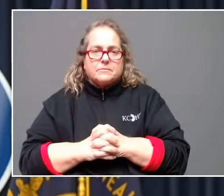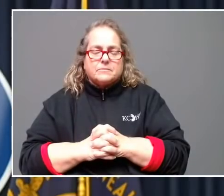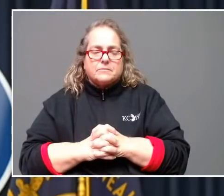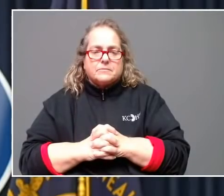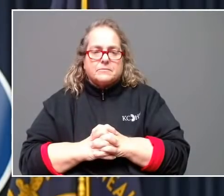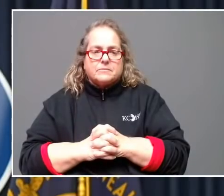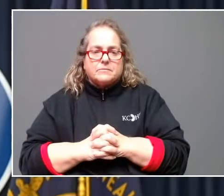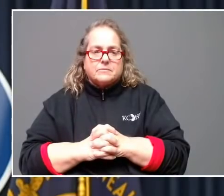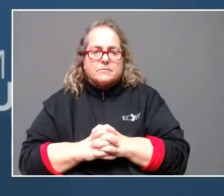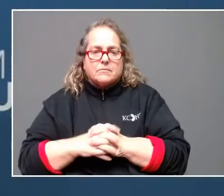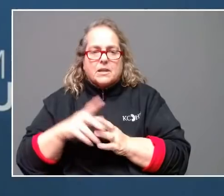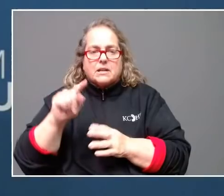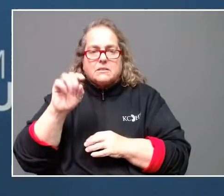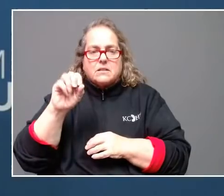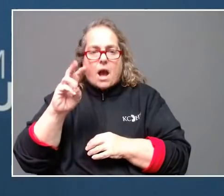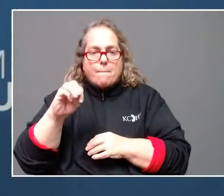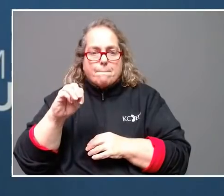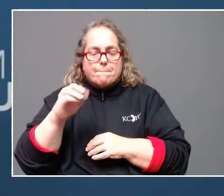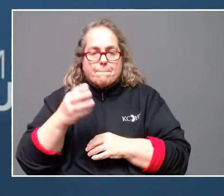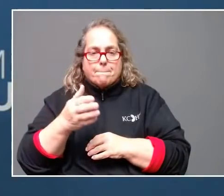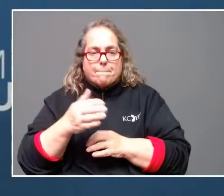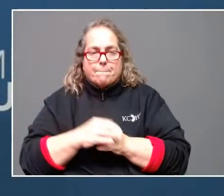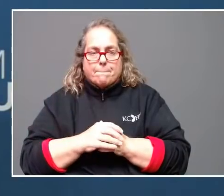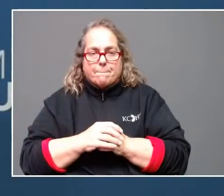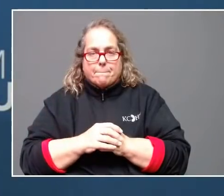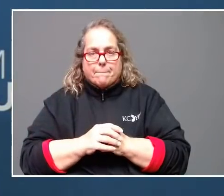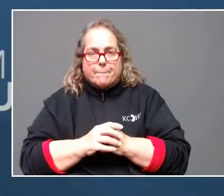Tom Latek.